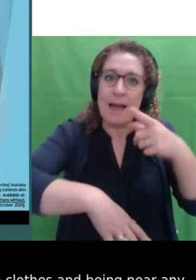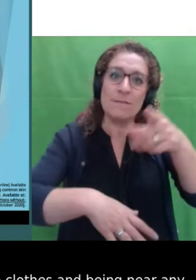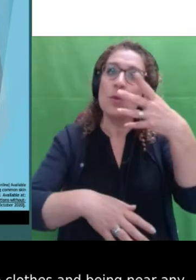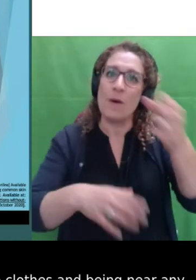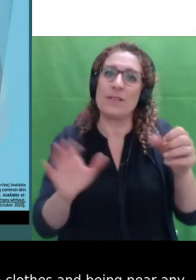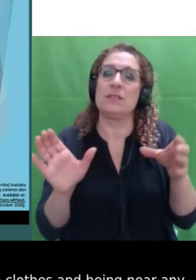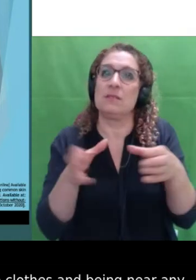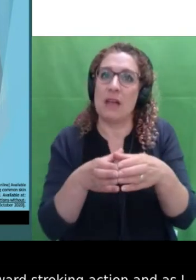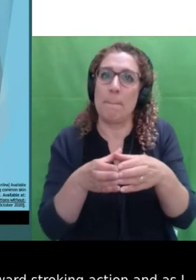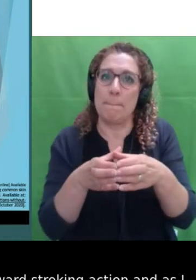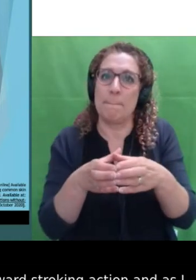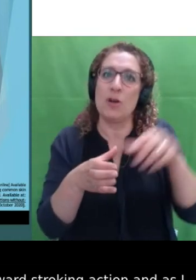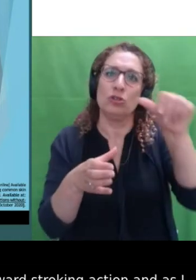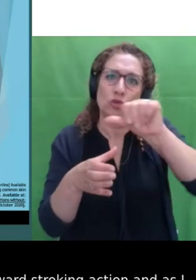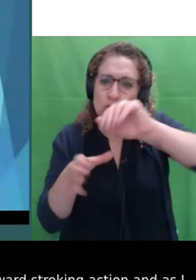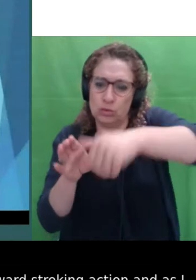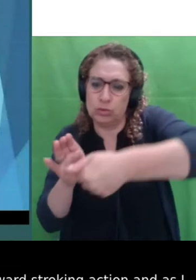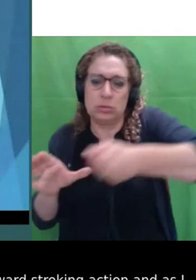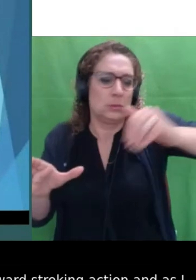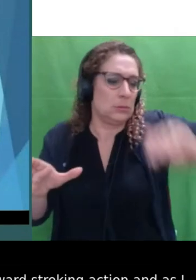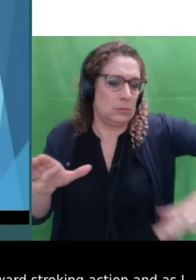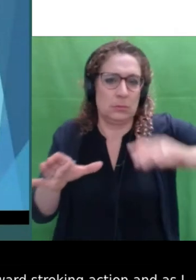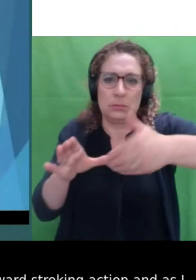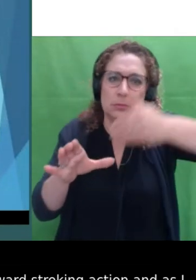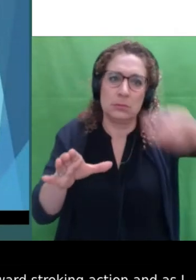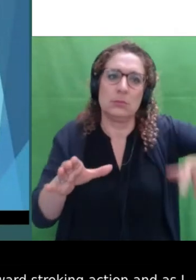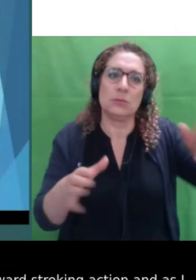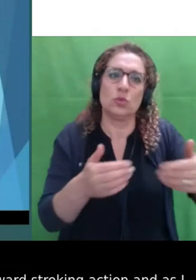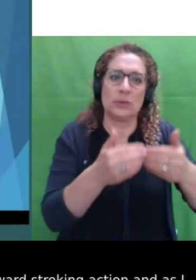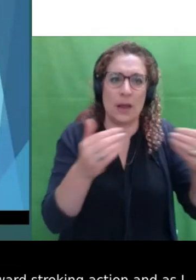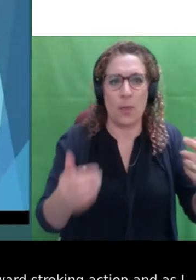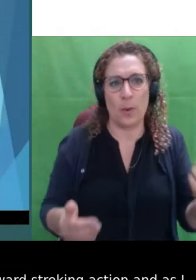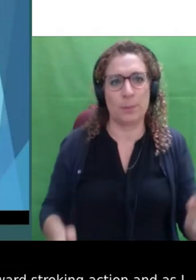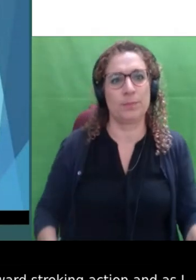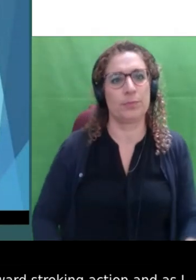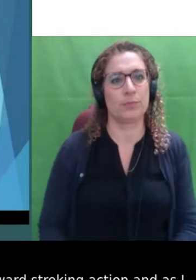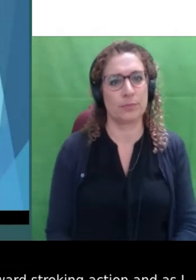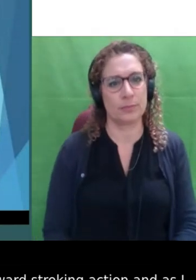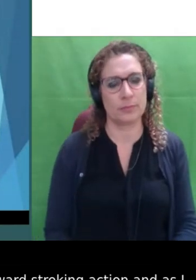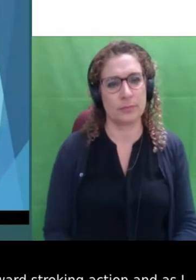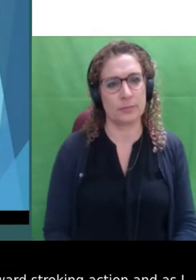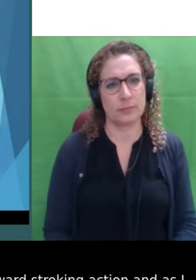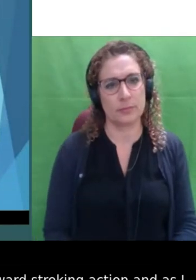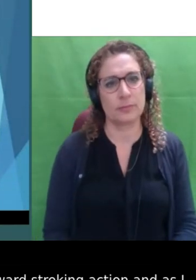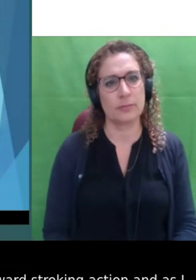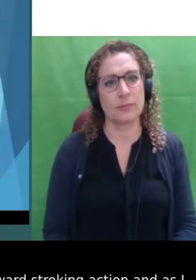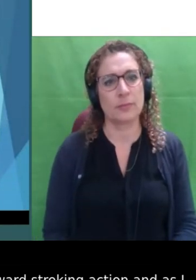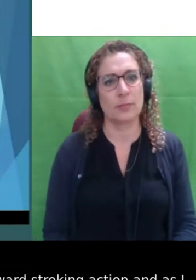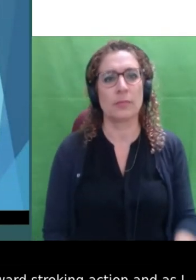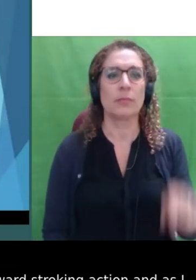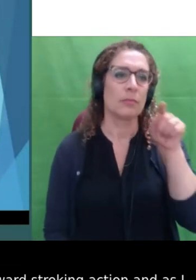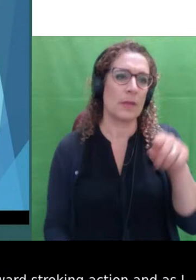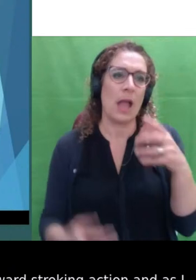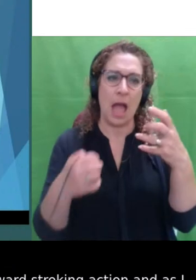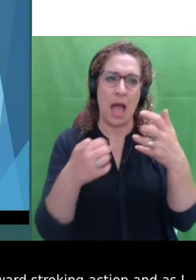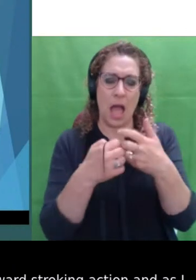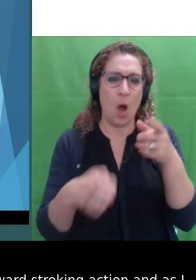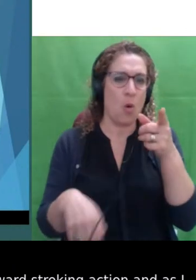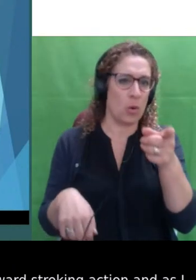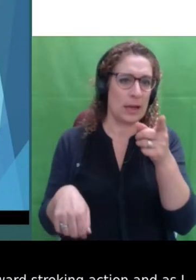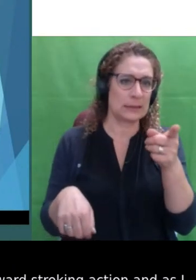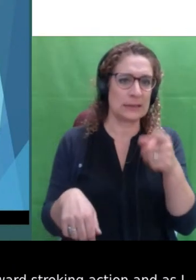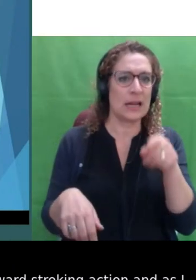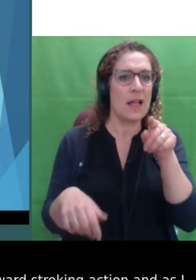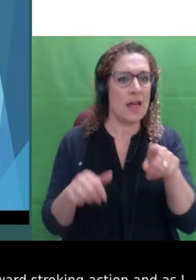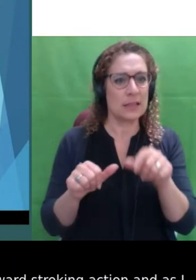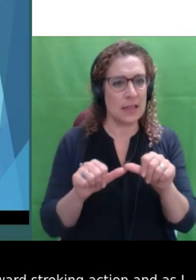decant as well um topical steroids application again very important so there's your sort of ladder so